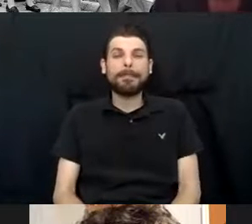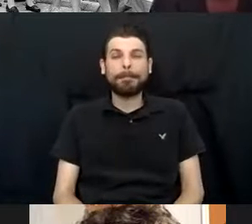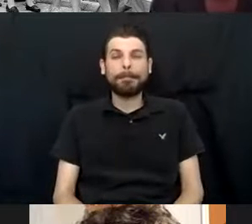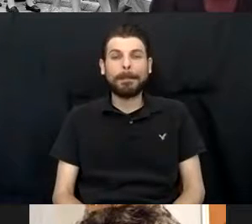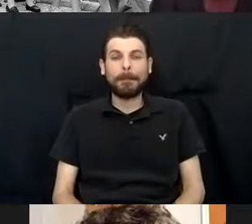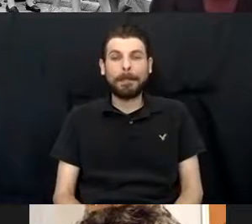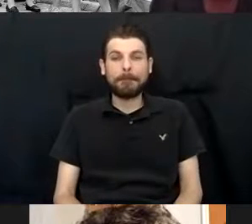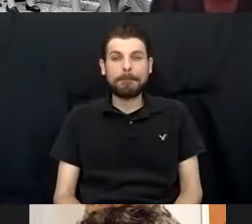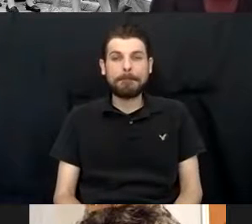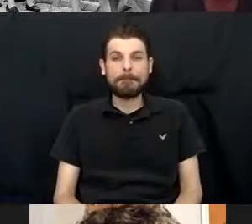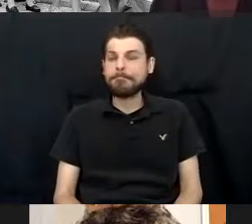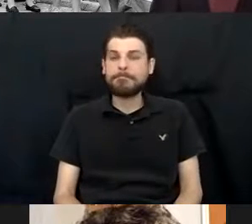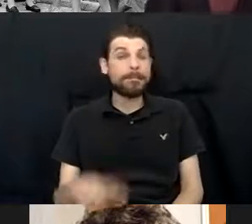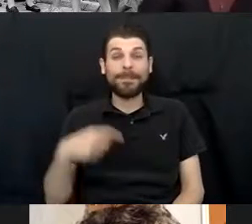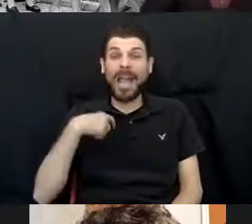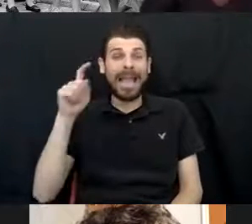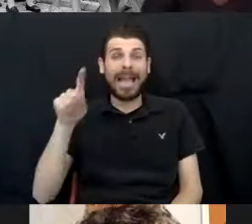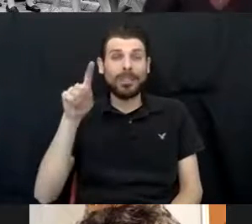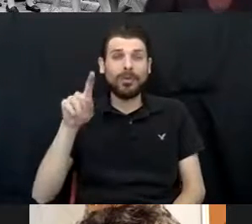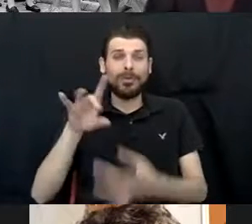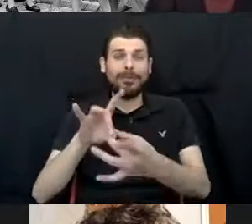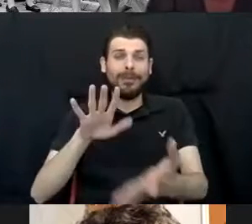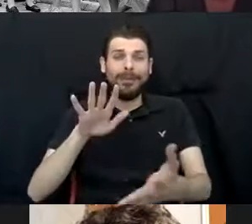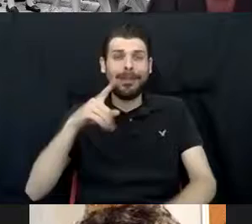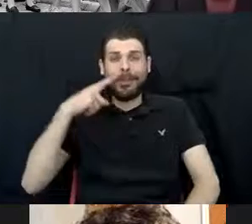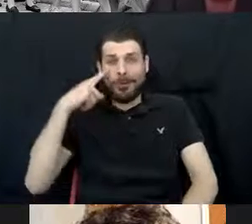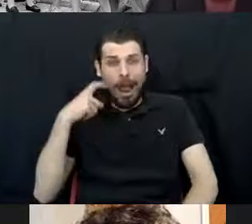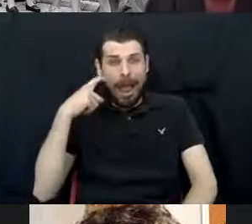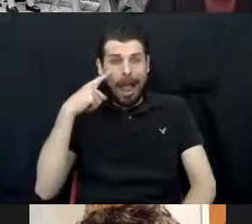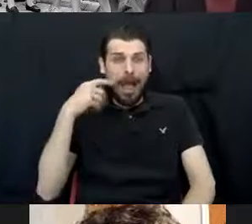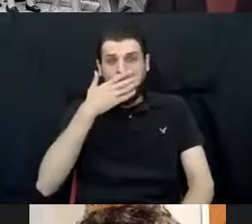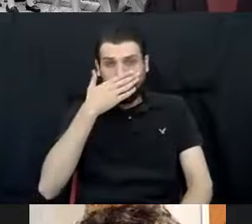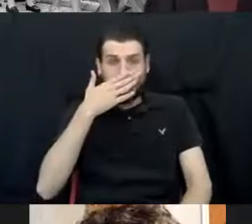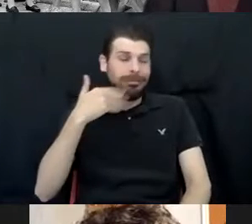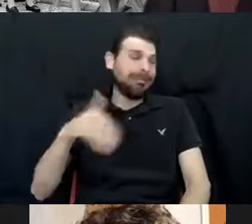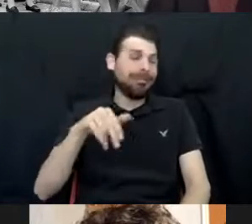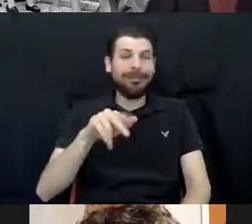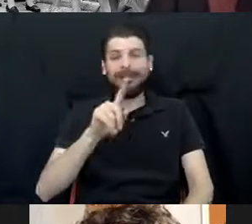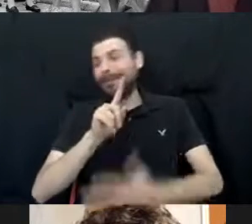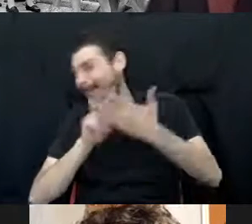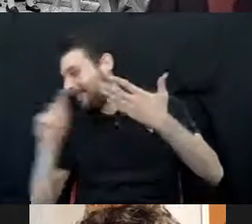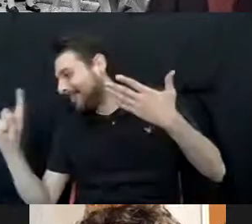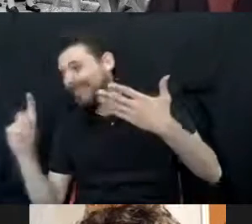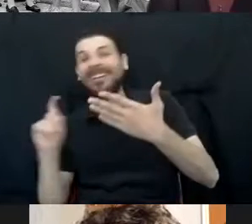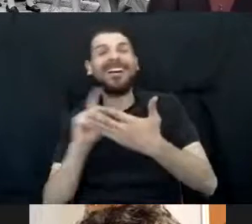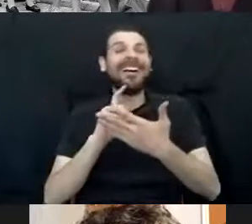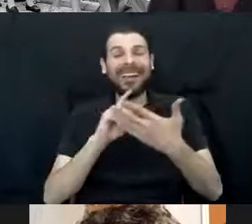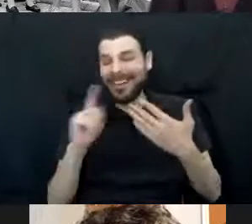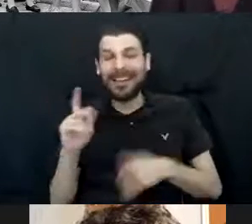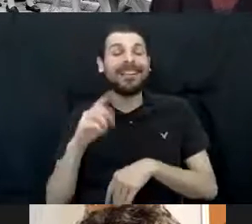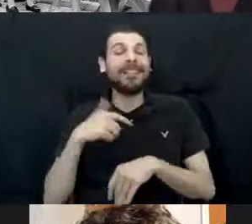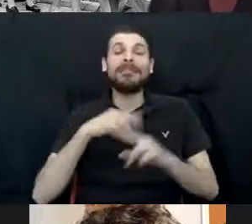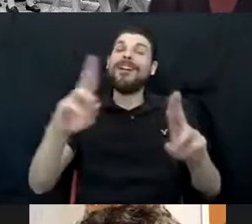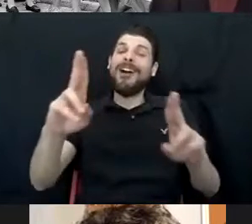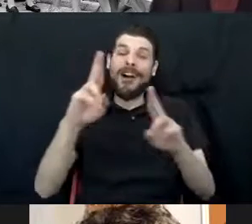Hi. Yeah, I had to jump off a couple of times. You know, I'm a crybaby. Yeah. So I'm just thankful. I'm honored. I'm so happy. I was happy